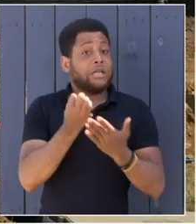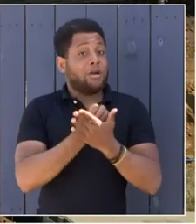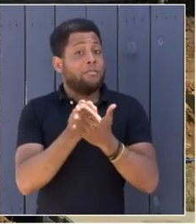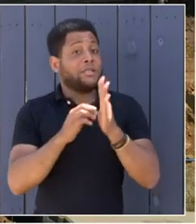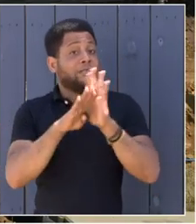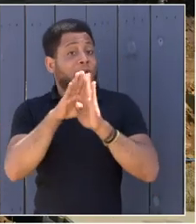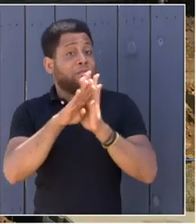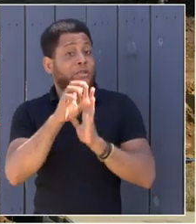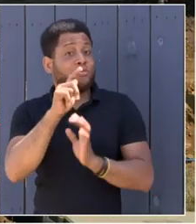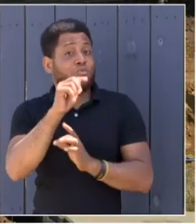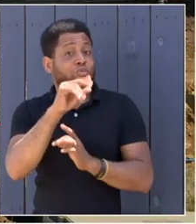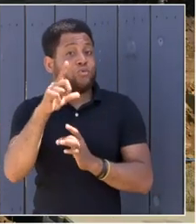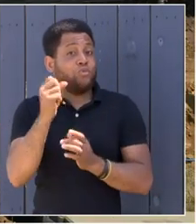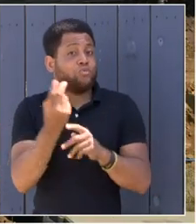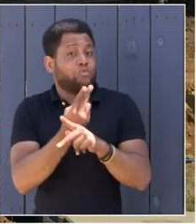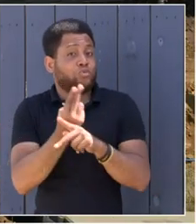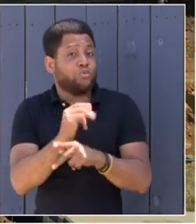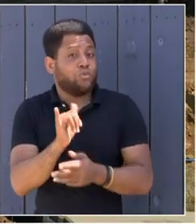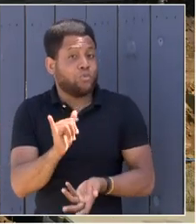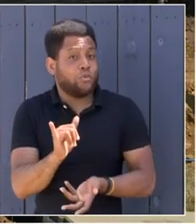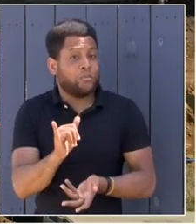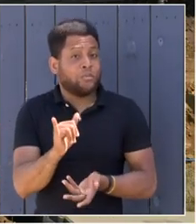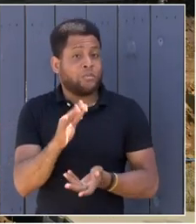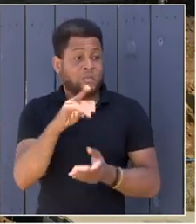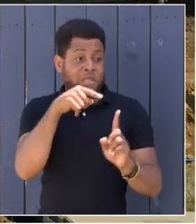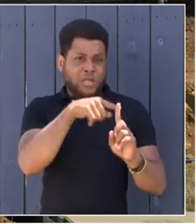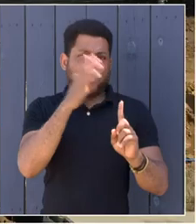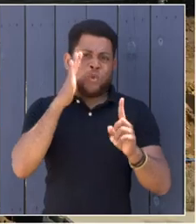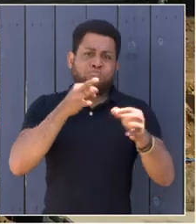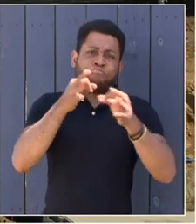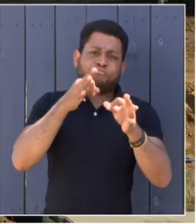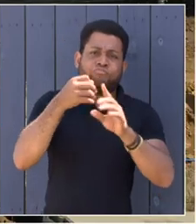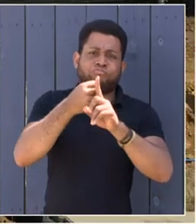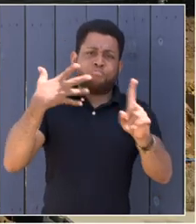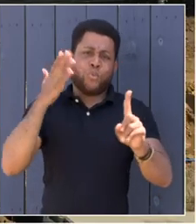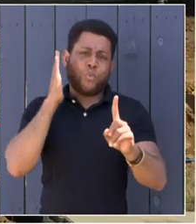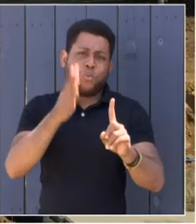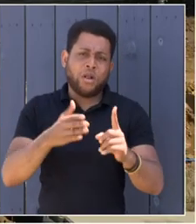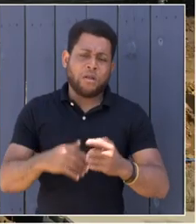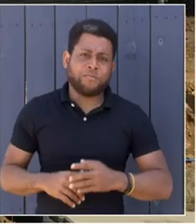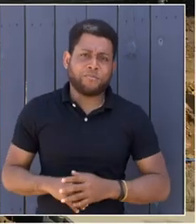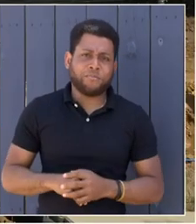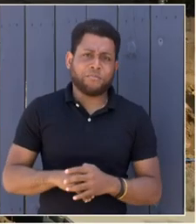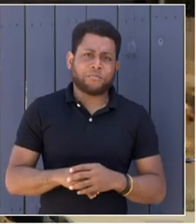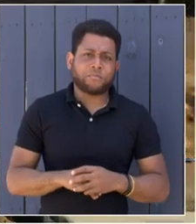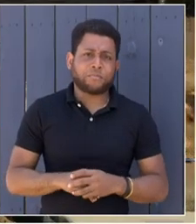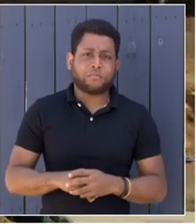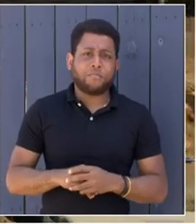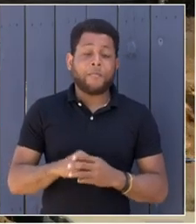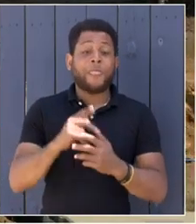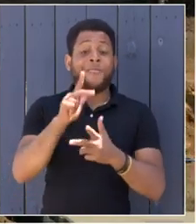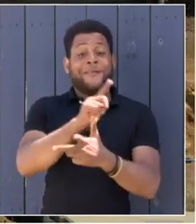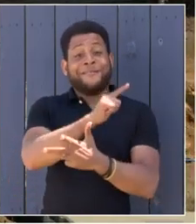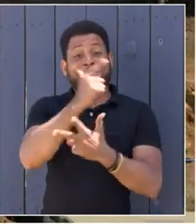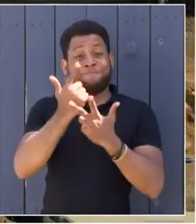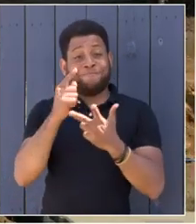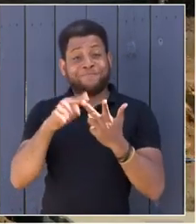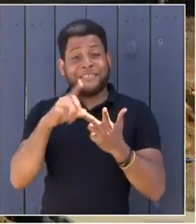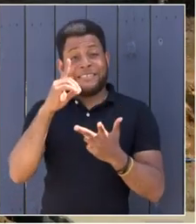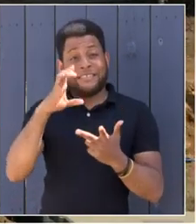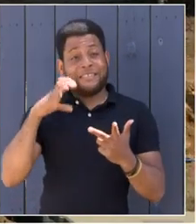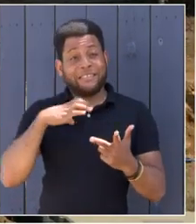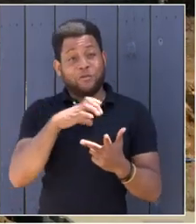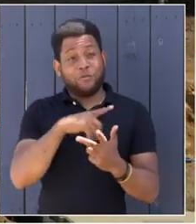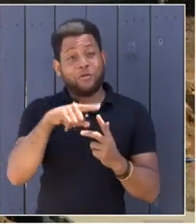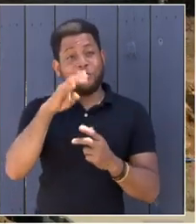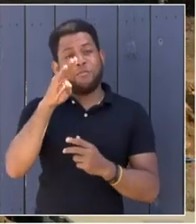are at play, which I know you're going to hear more about today. We've also been joined by Council Member Anita Bonds,